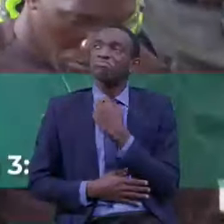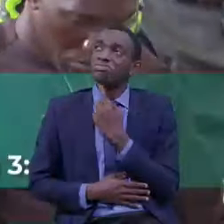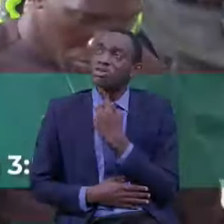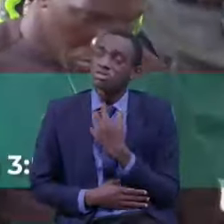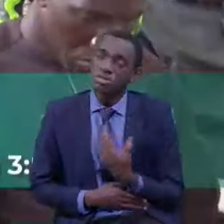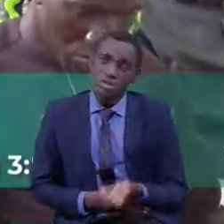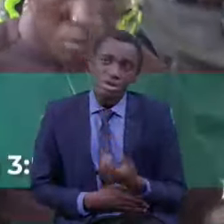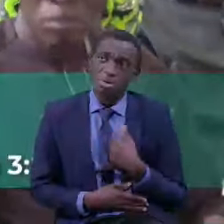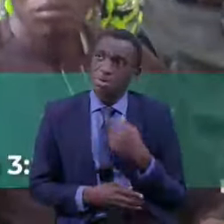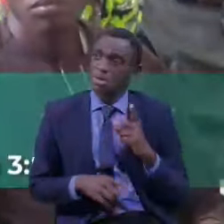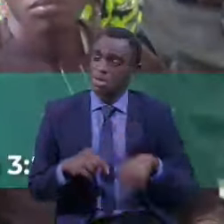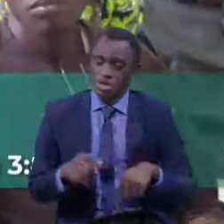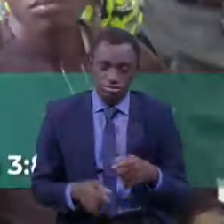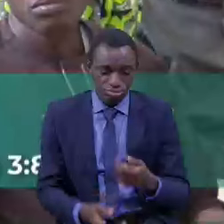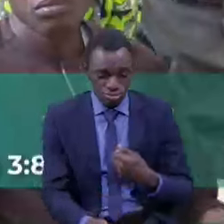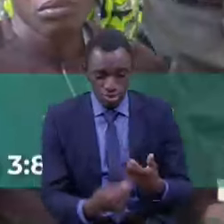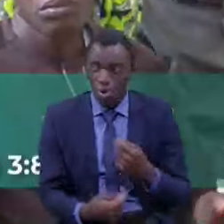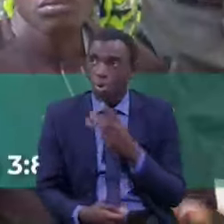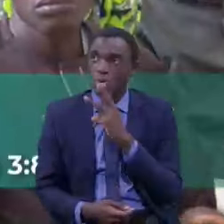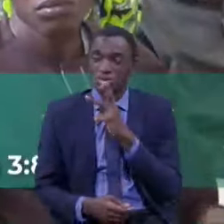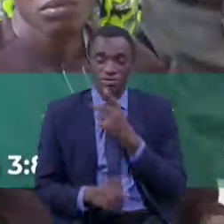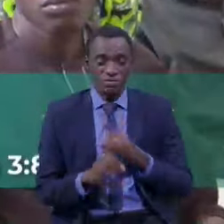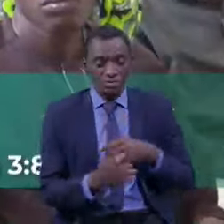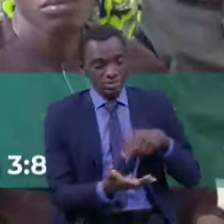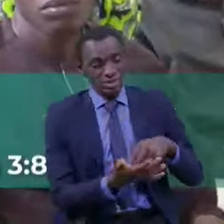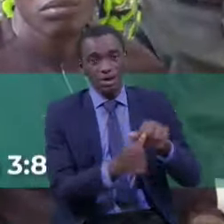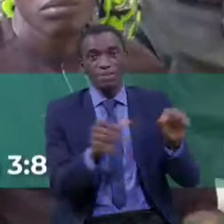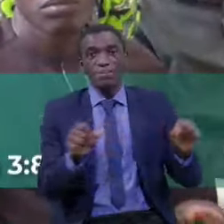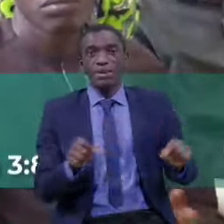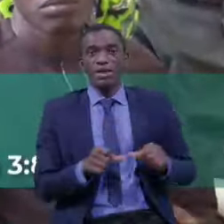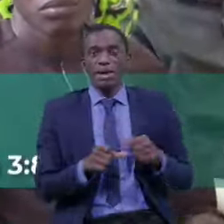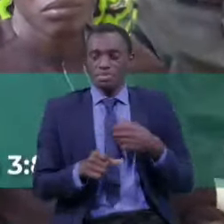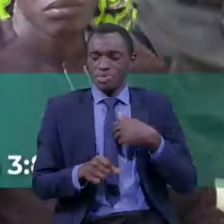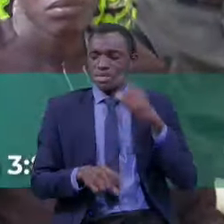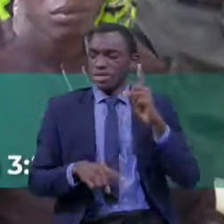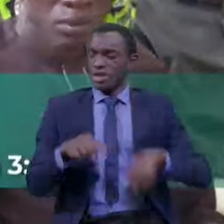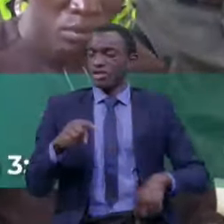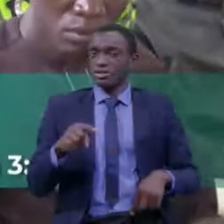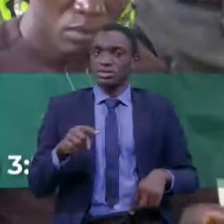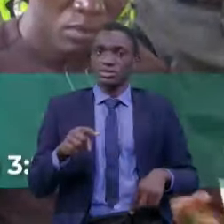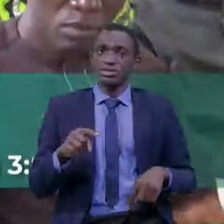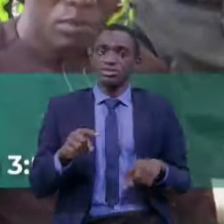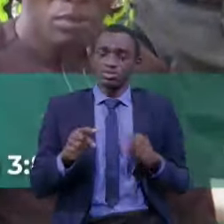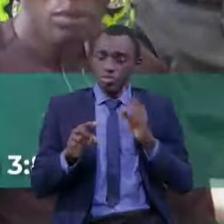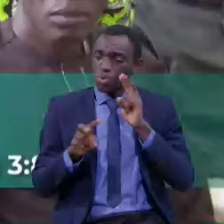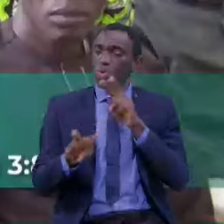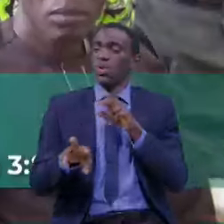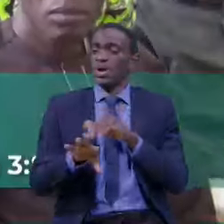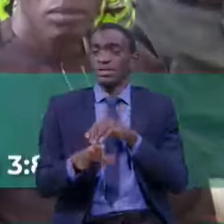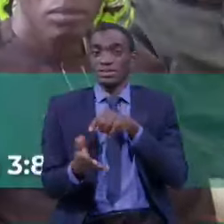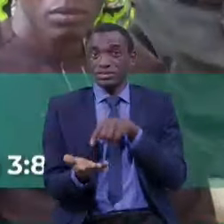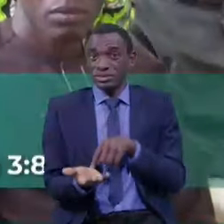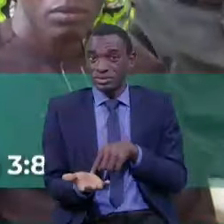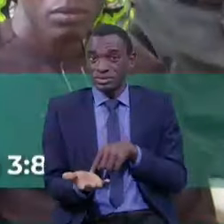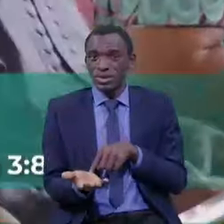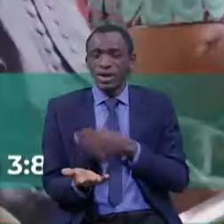out water from this platform. I cannot, you know, look at this, at the ceiling, let the